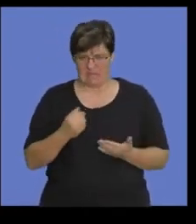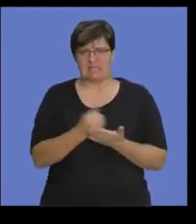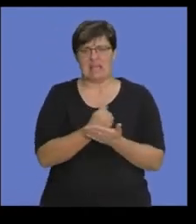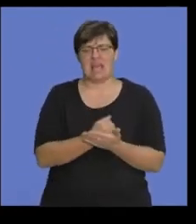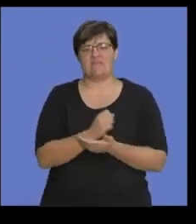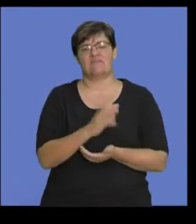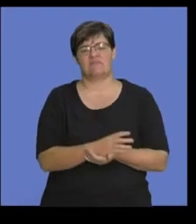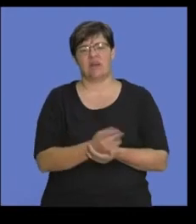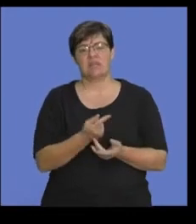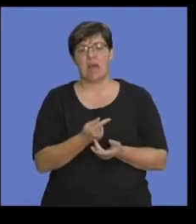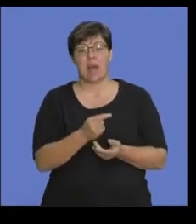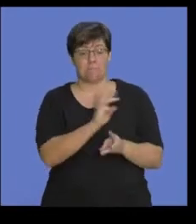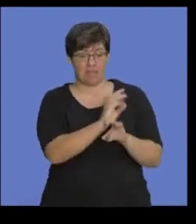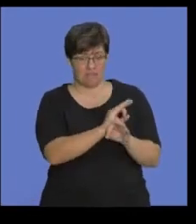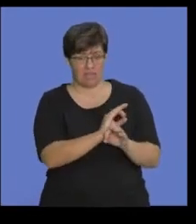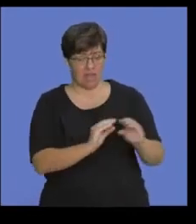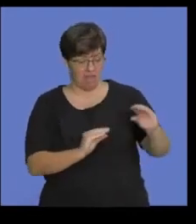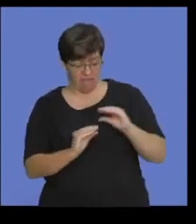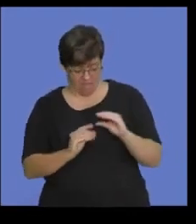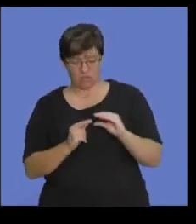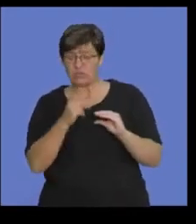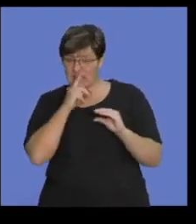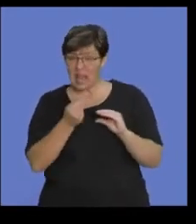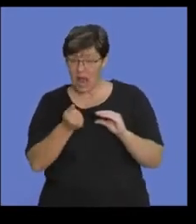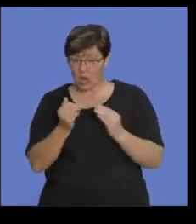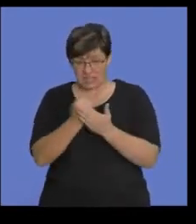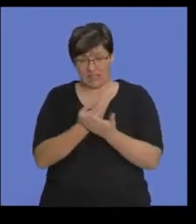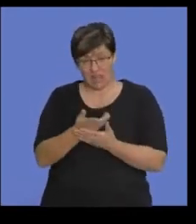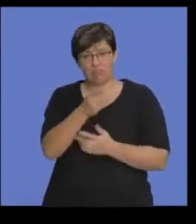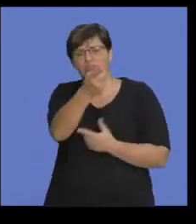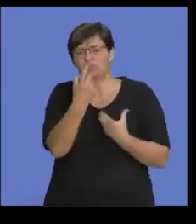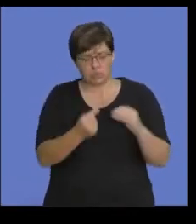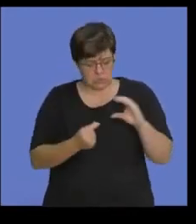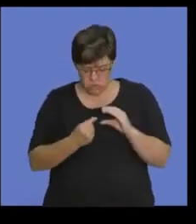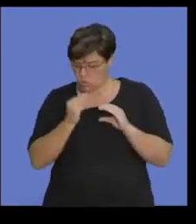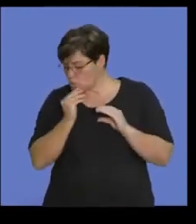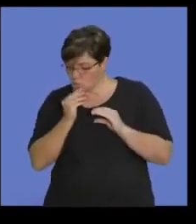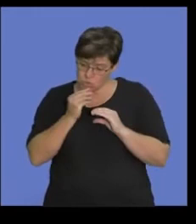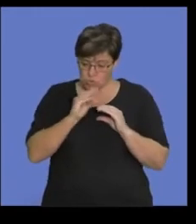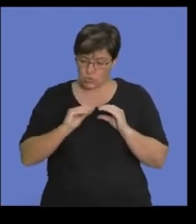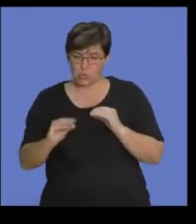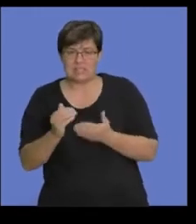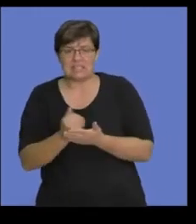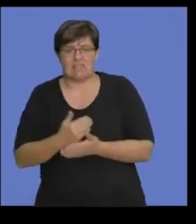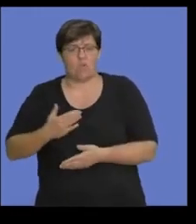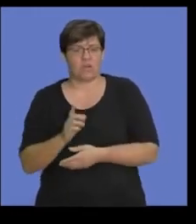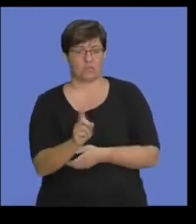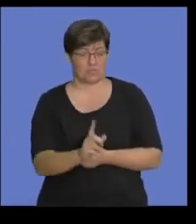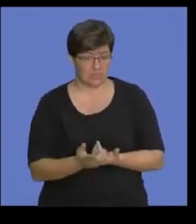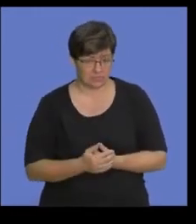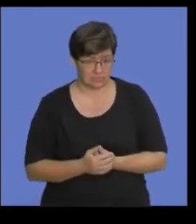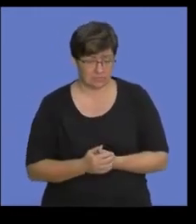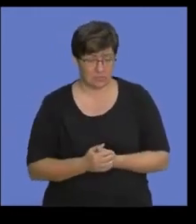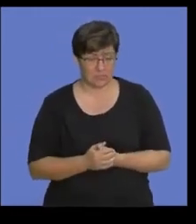no, we can give you an extra money just to see whether you can save. What did you do to try and save up for